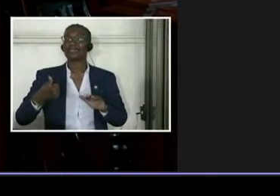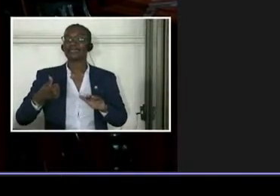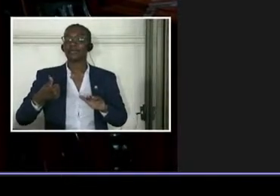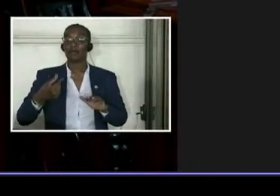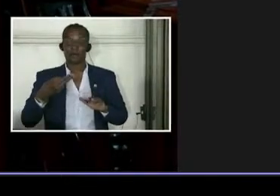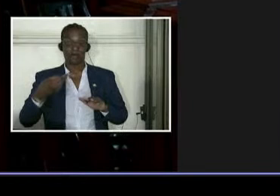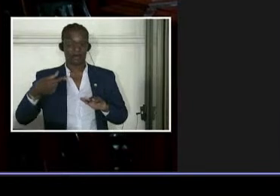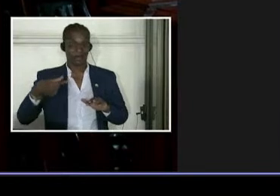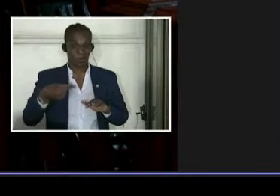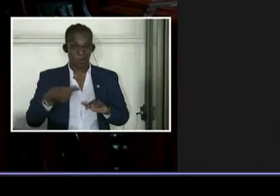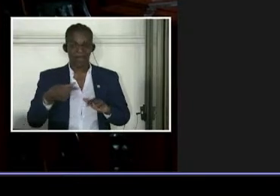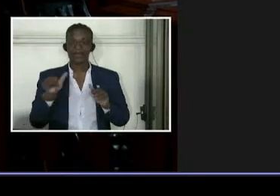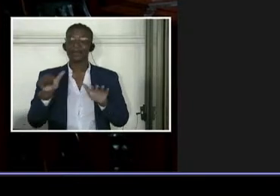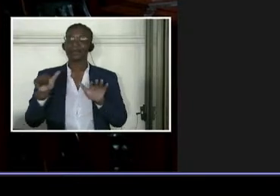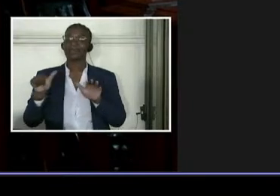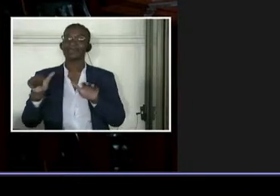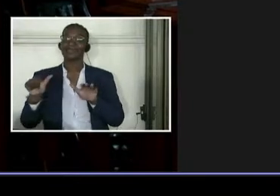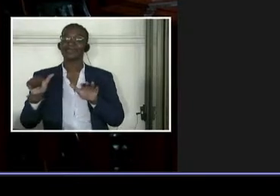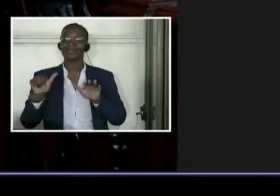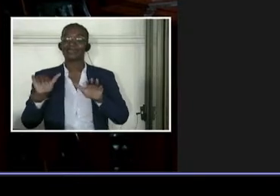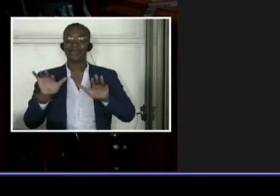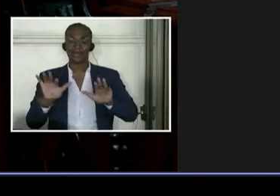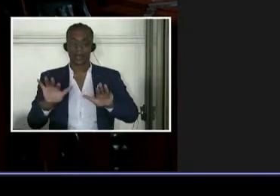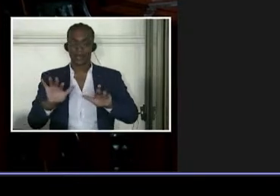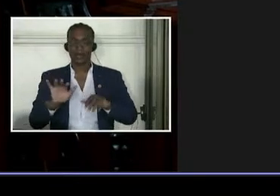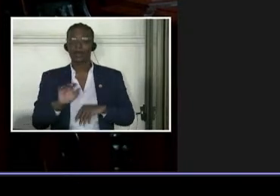6,762. Herigwala, 69. And